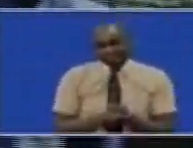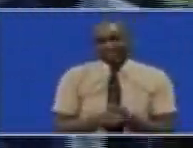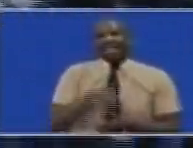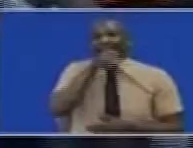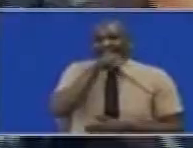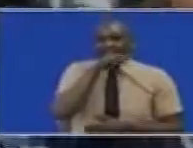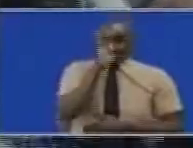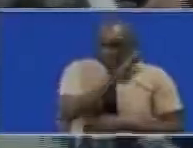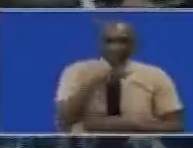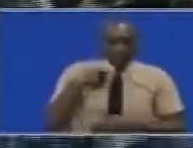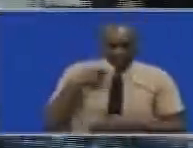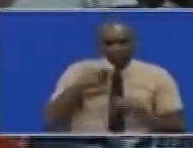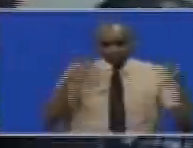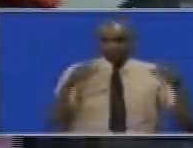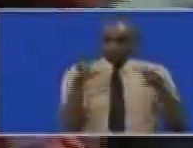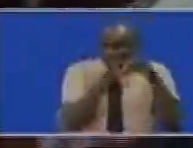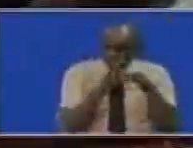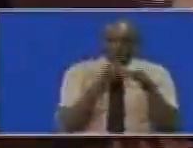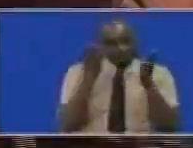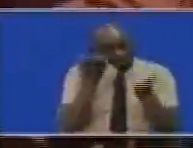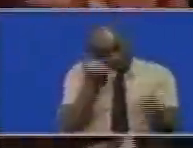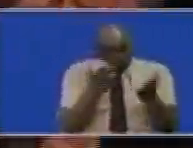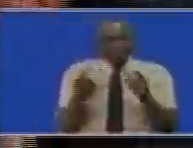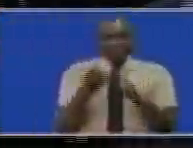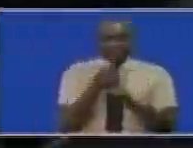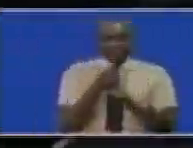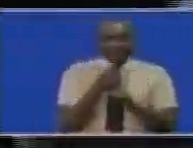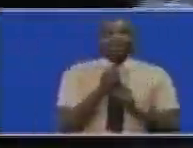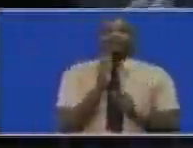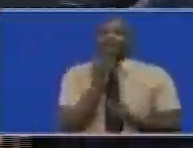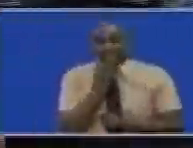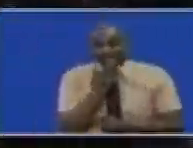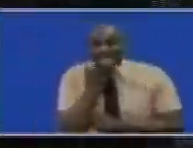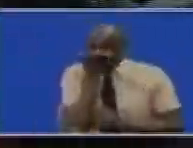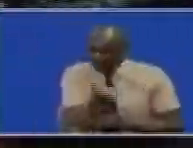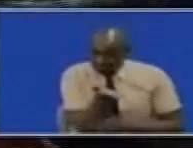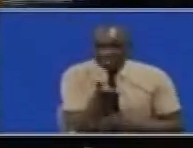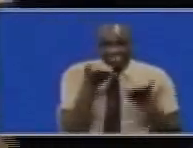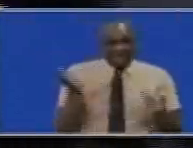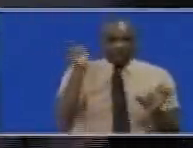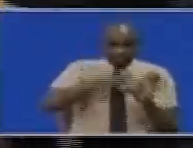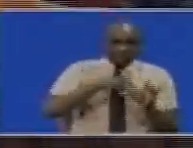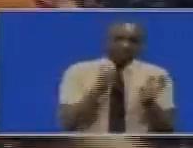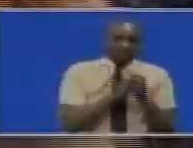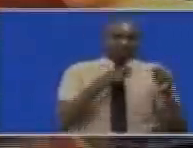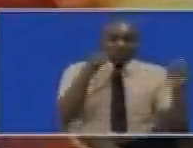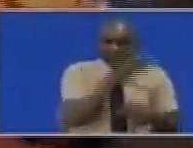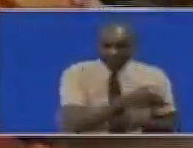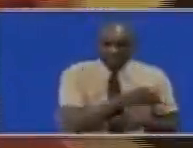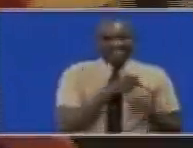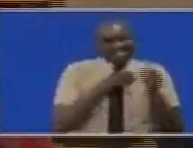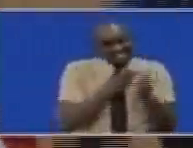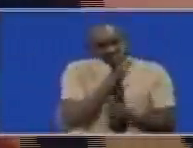Raila's effort to unite the opposition appears to be bearing fruit. Amani National leader Musalia Mudavadi has since joined forces with CORD. The